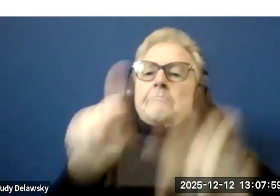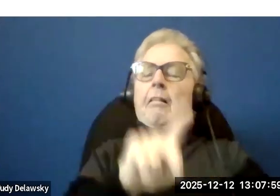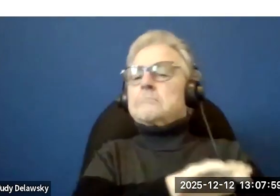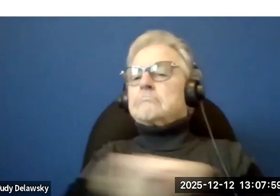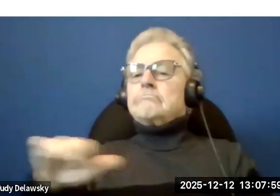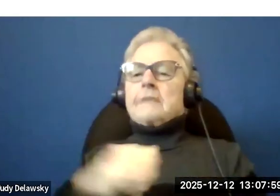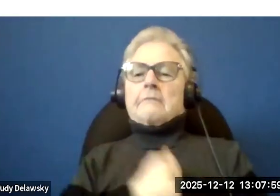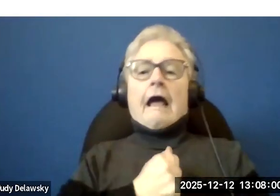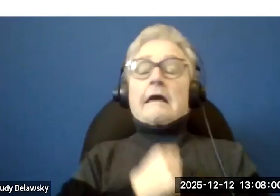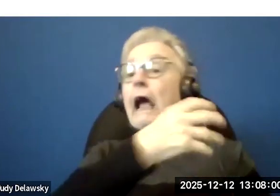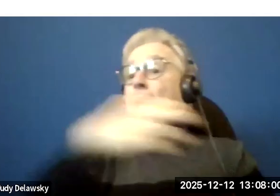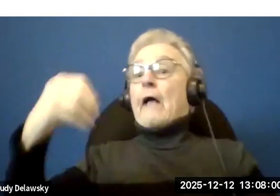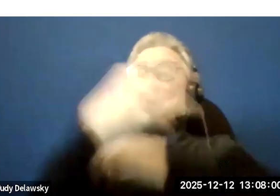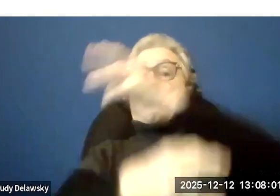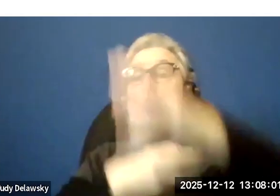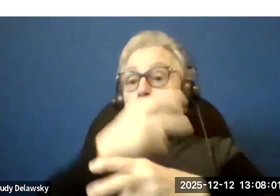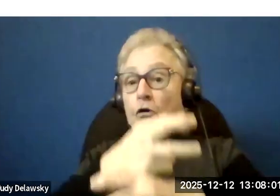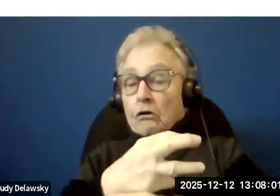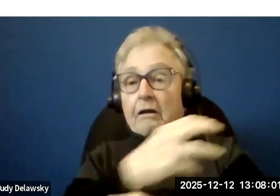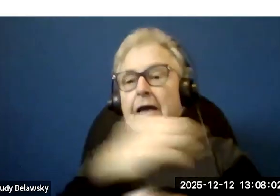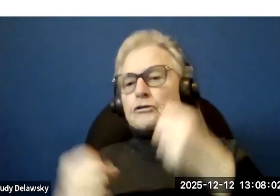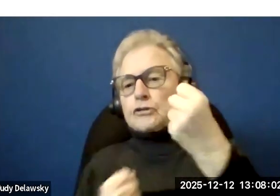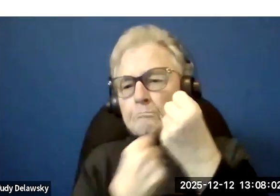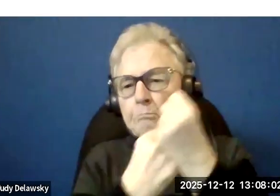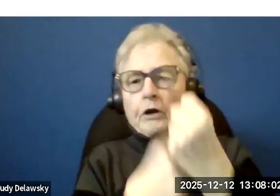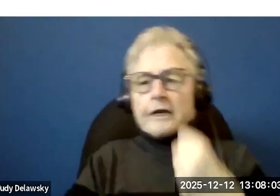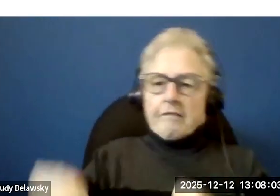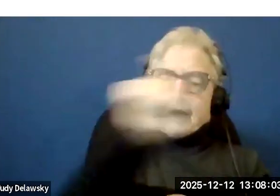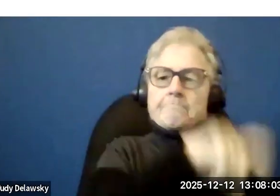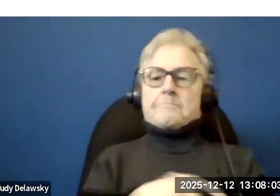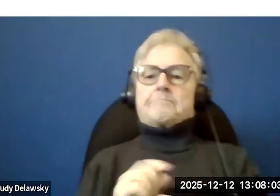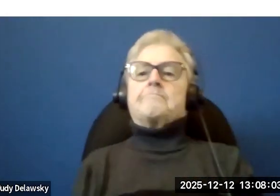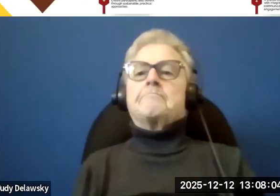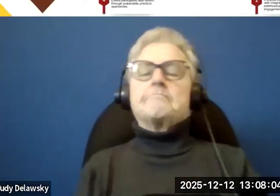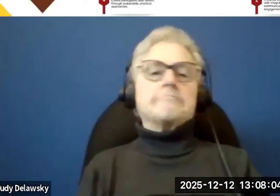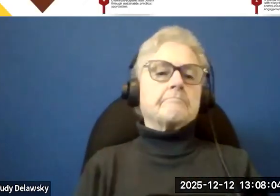of need and supporting them in strengthening their resilience.